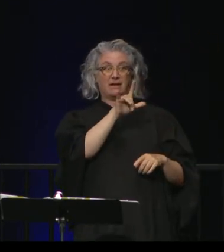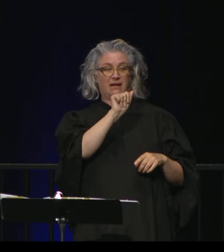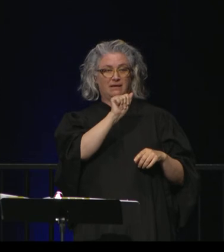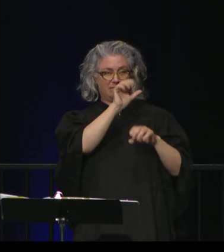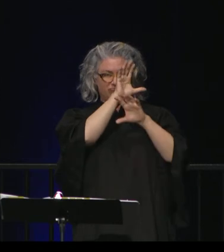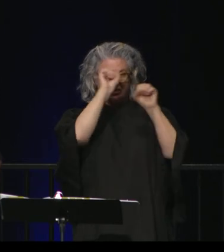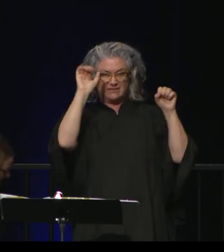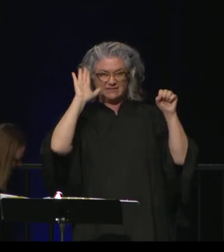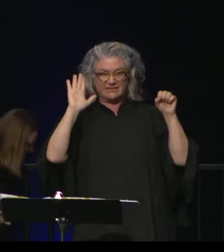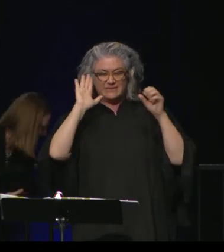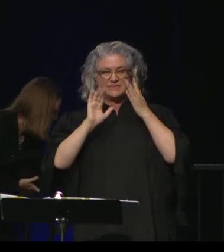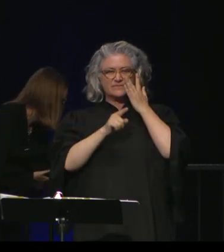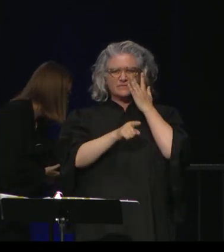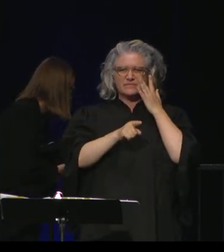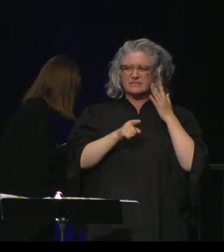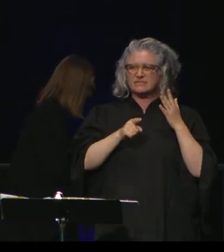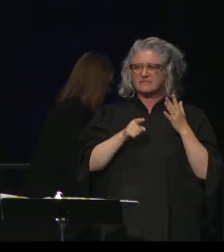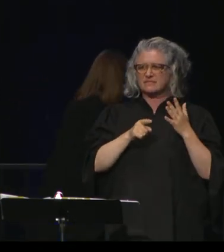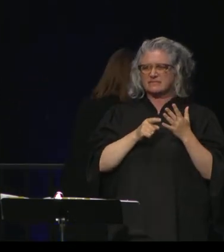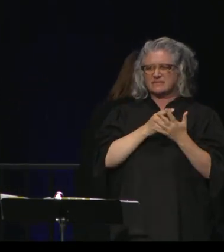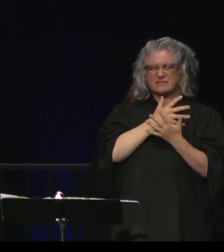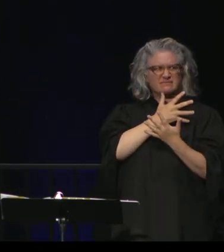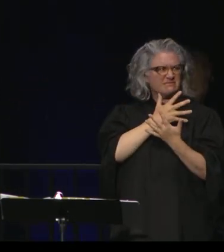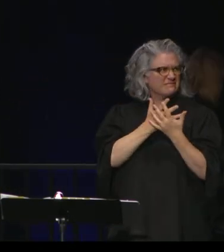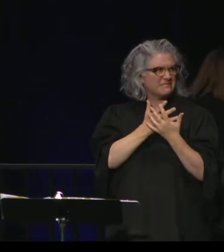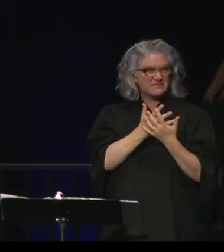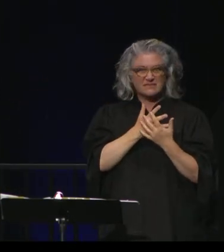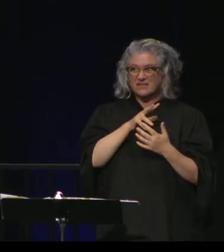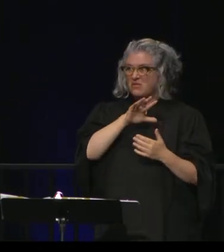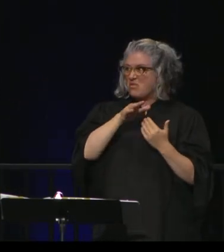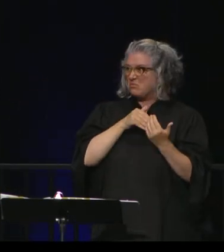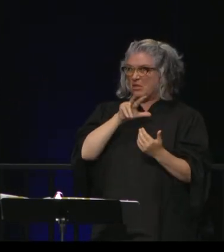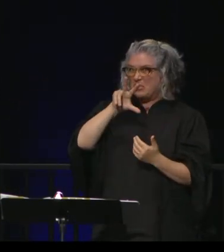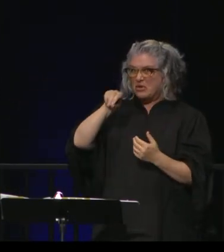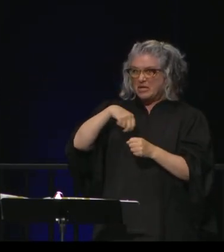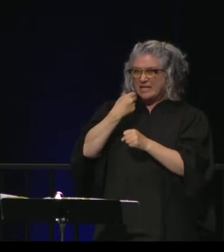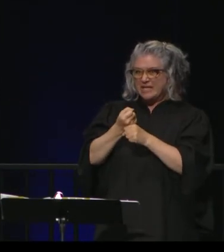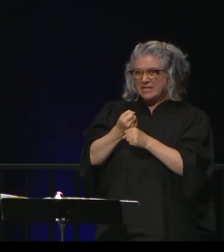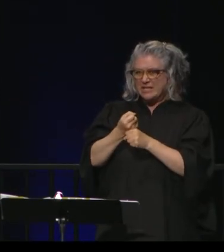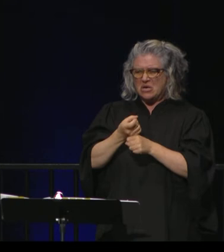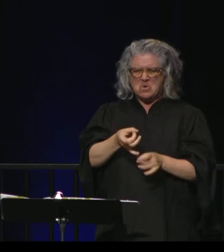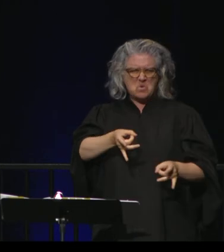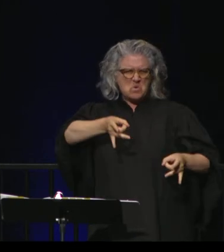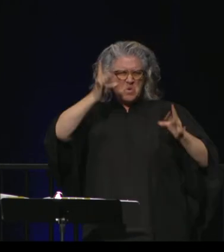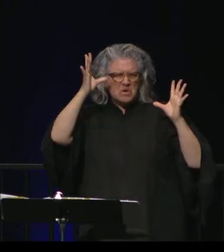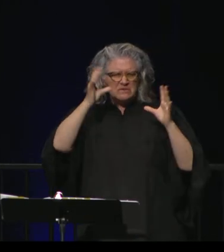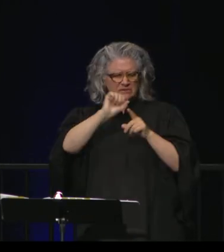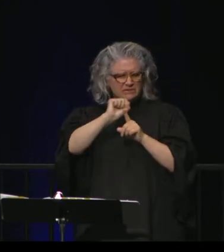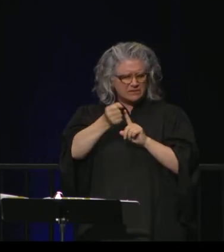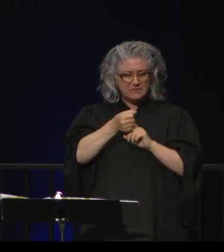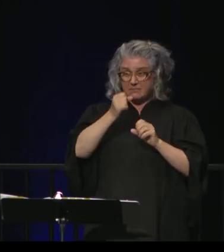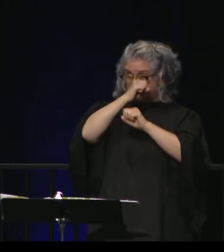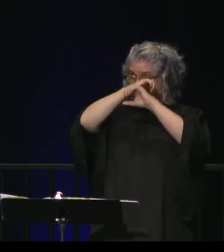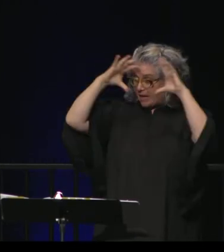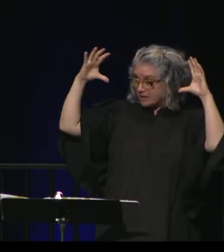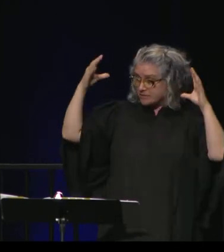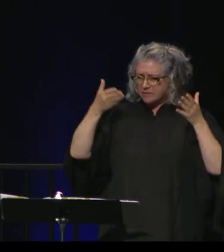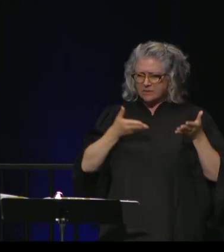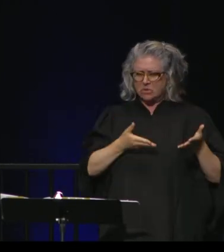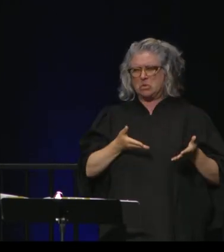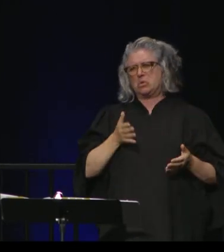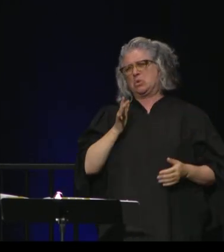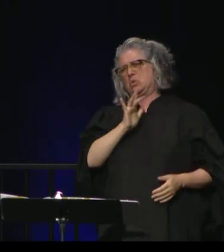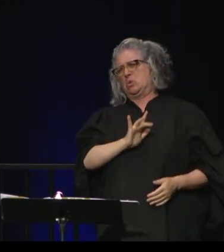unjustly jailed for nearly three decades in the most wretched of circumstances. He must